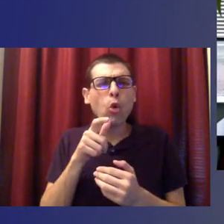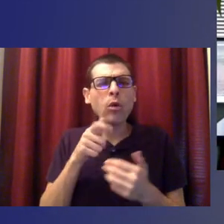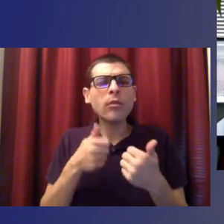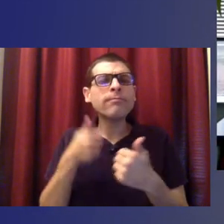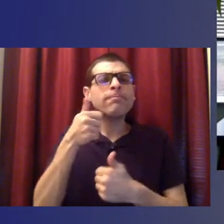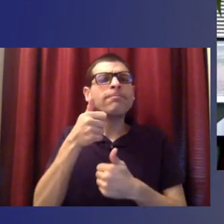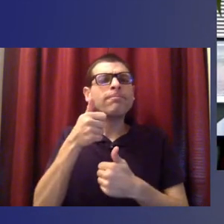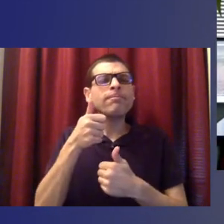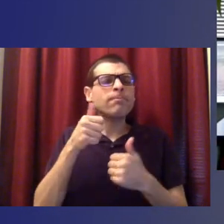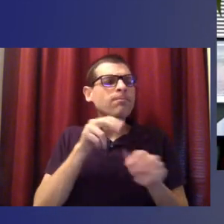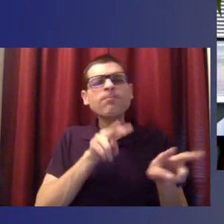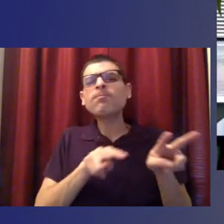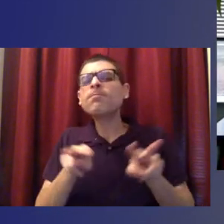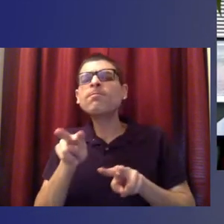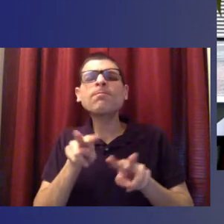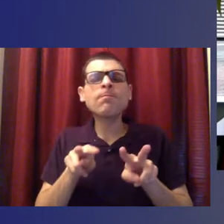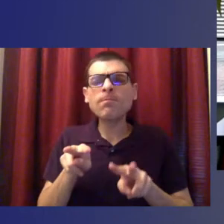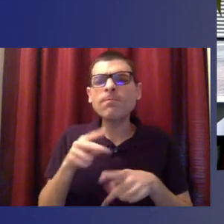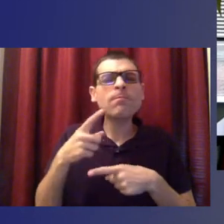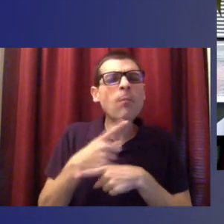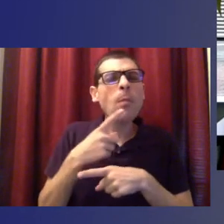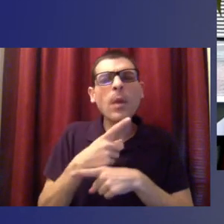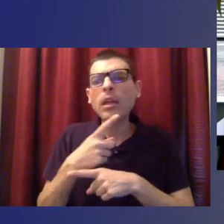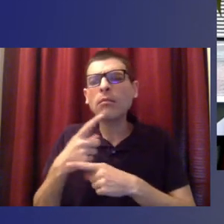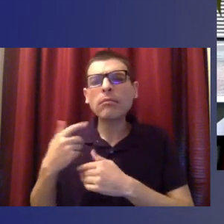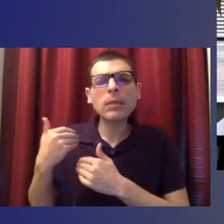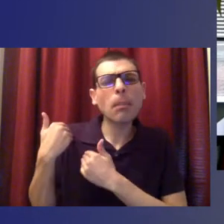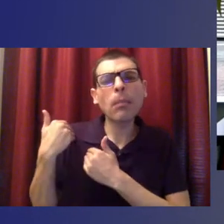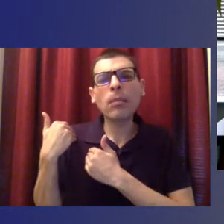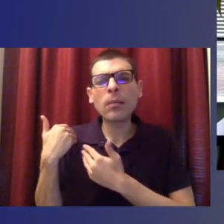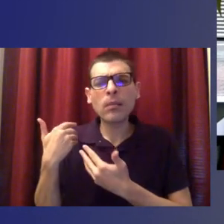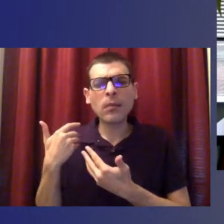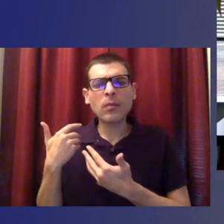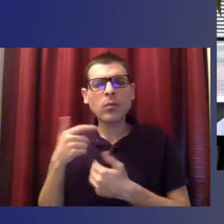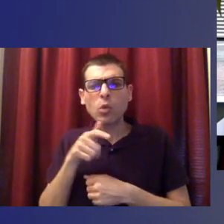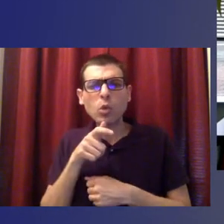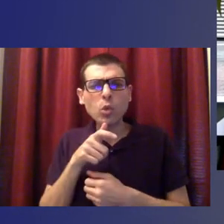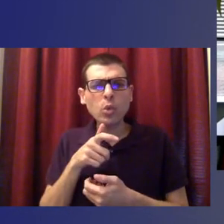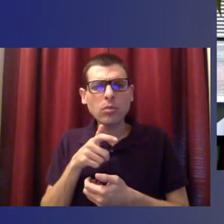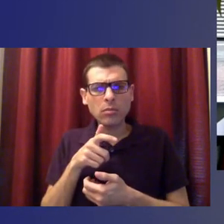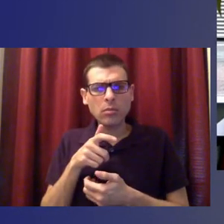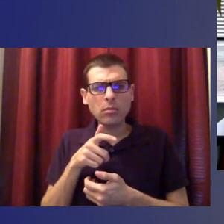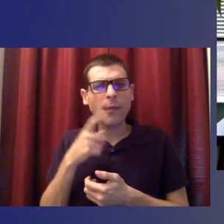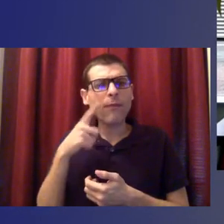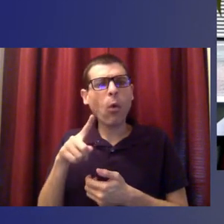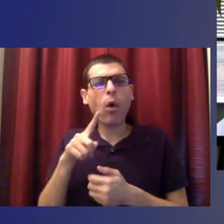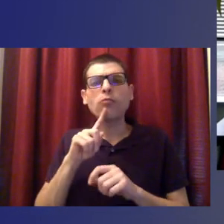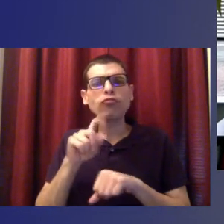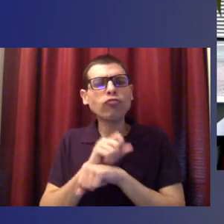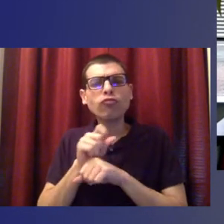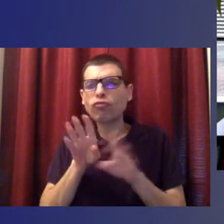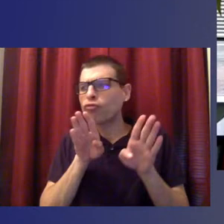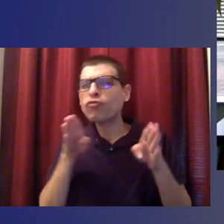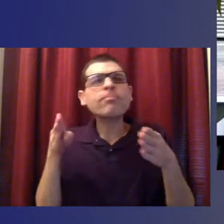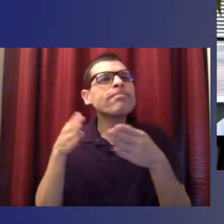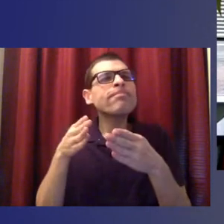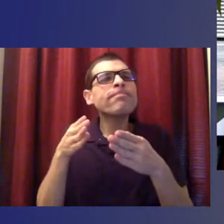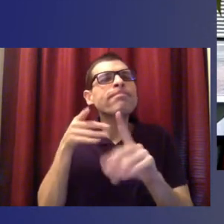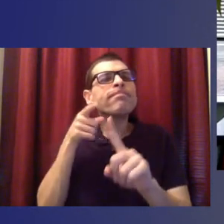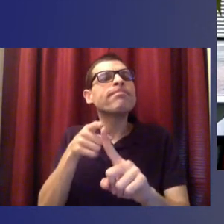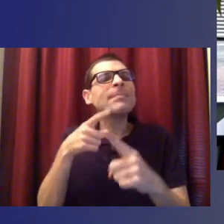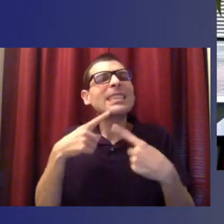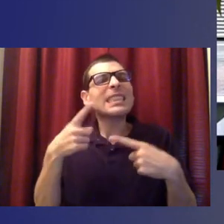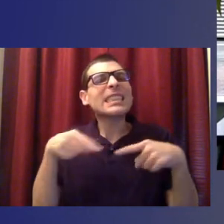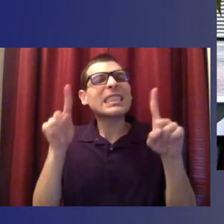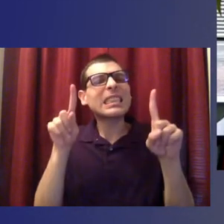truly drive population level reductions in homelessness? And how would they know that they're succeeding?